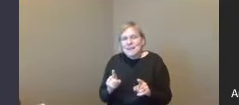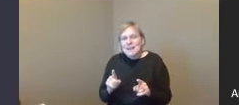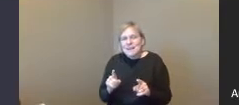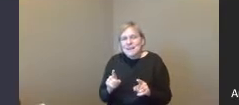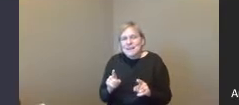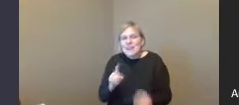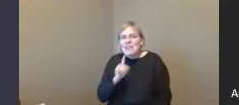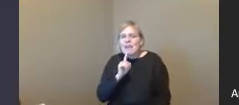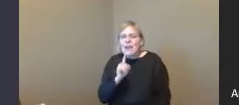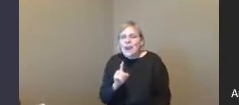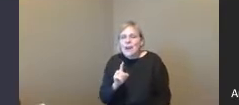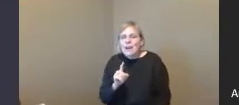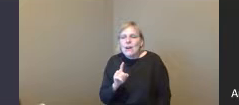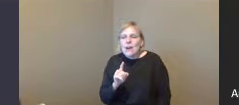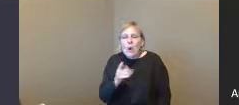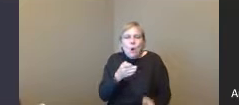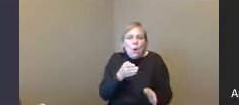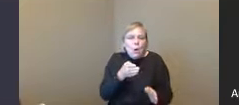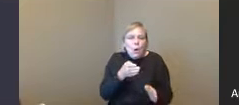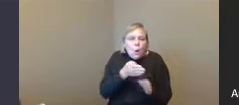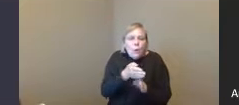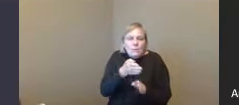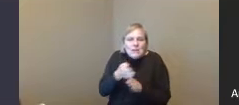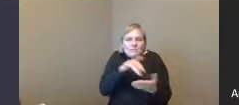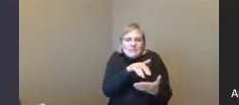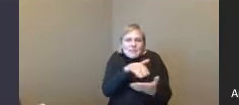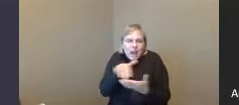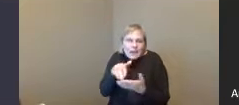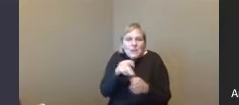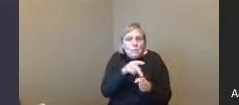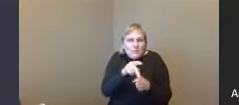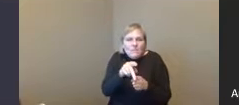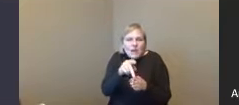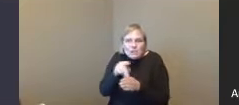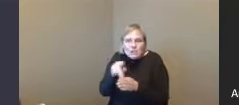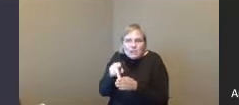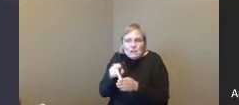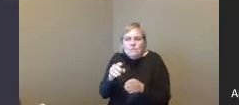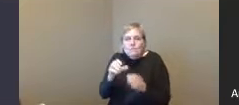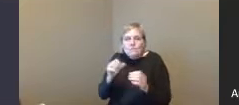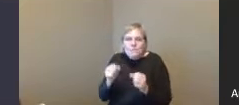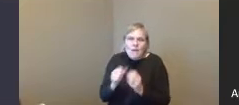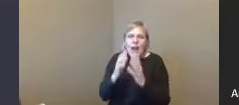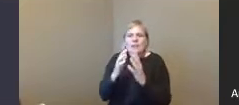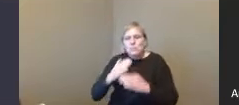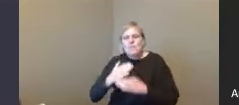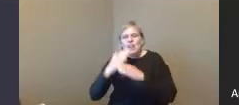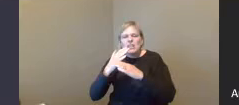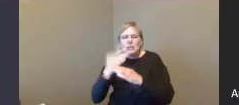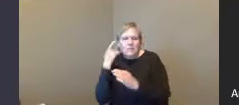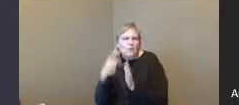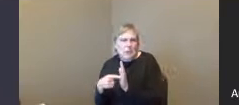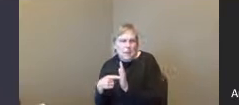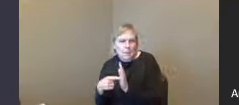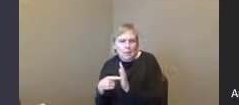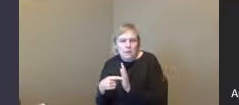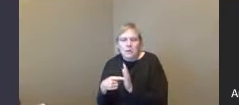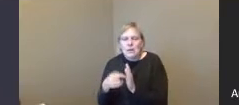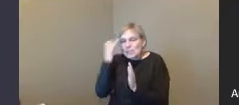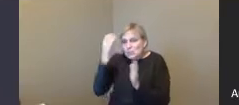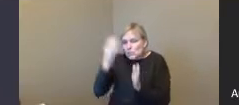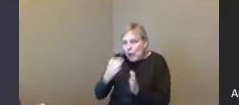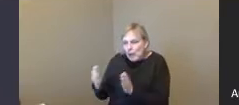there are whole fields of study and professions dedicated to, like, violence prevention, for example, and strategies that